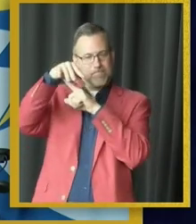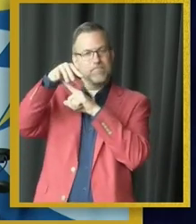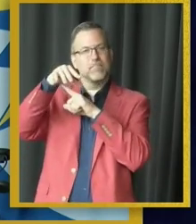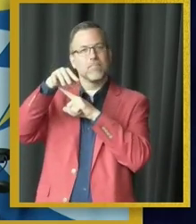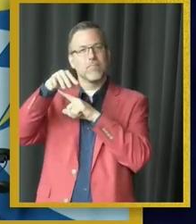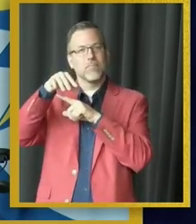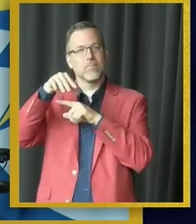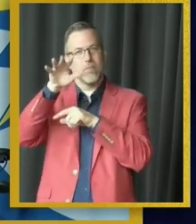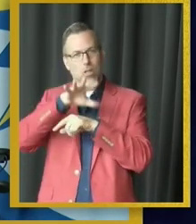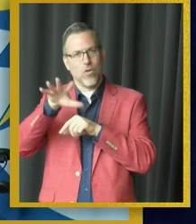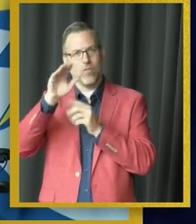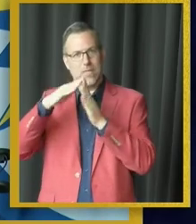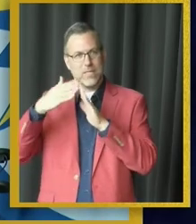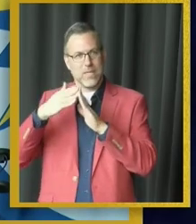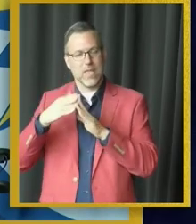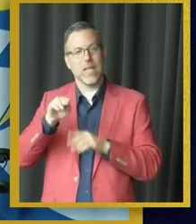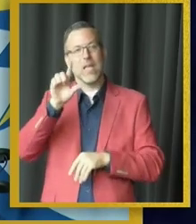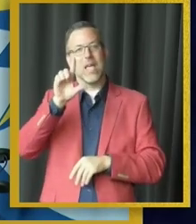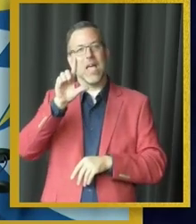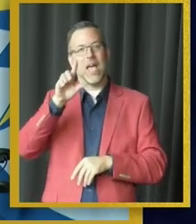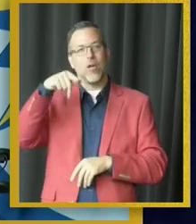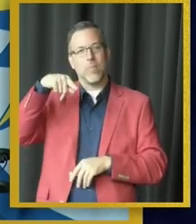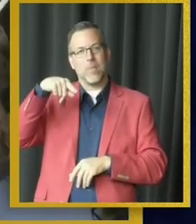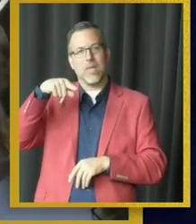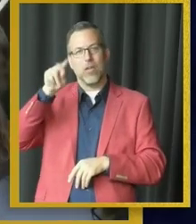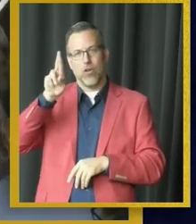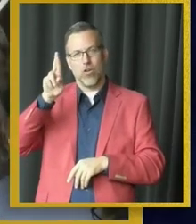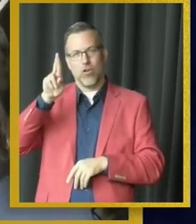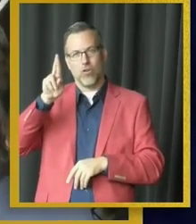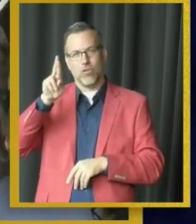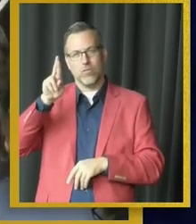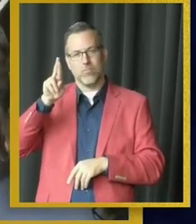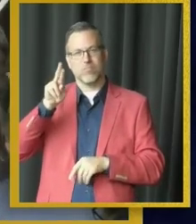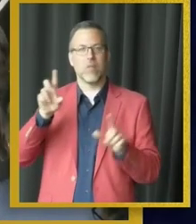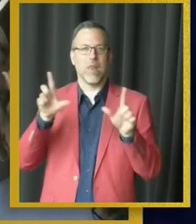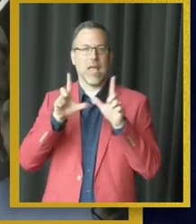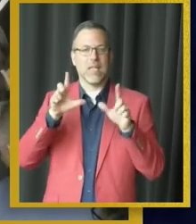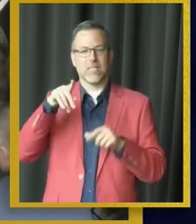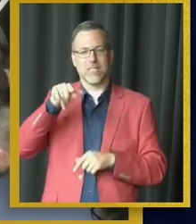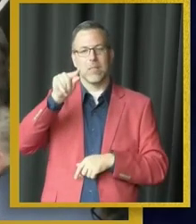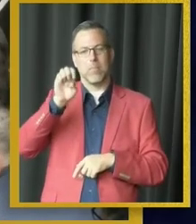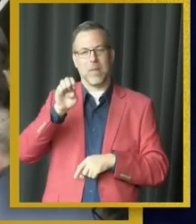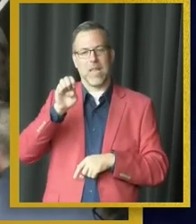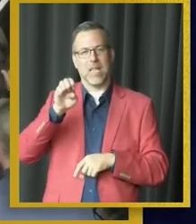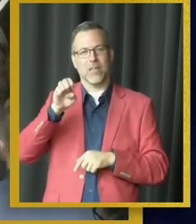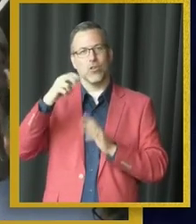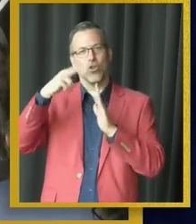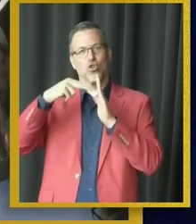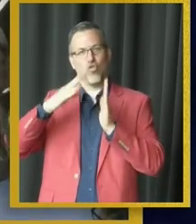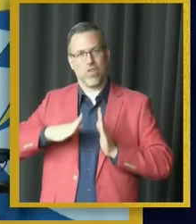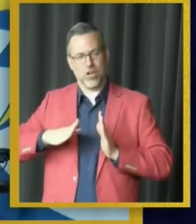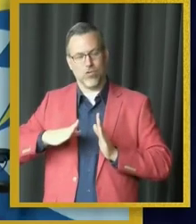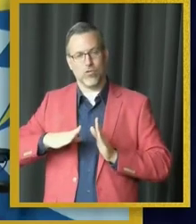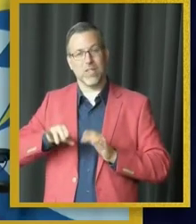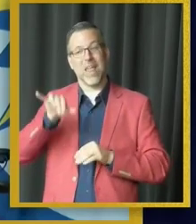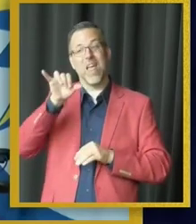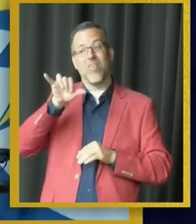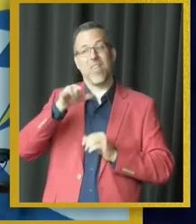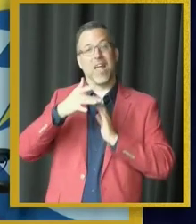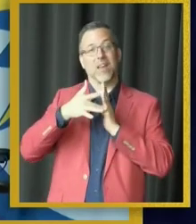the city. LPRs APRs are a proven technology that